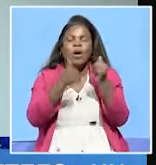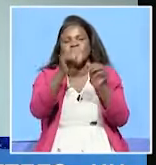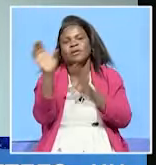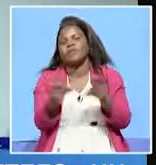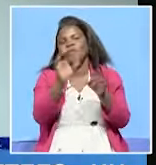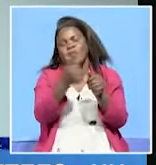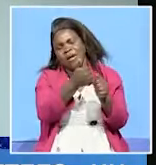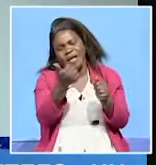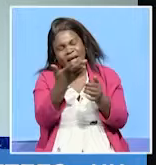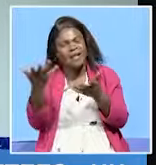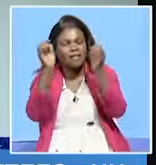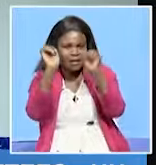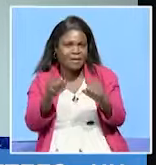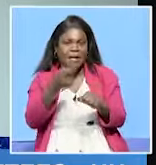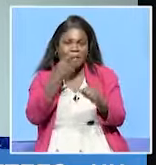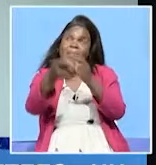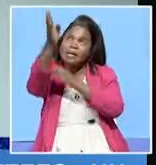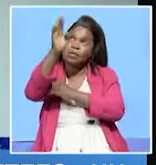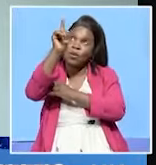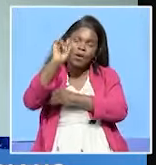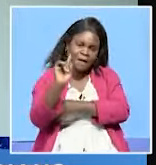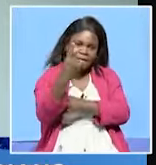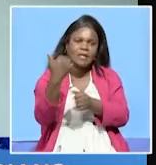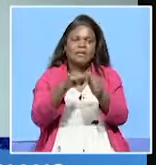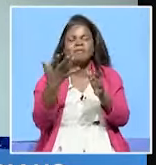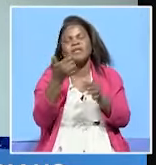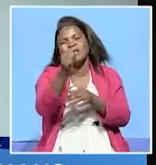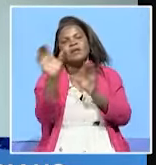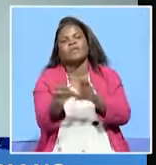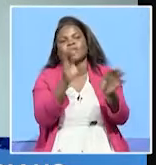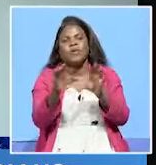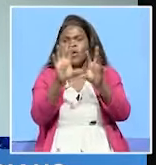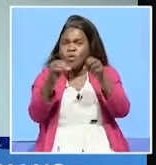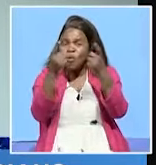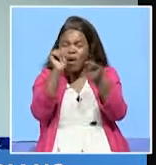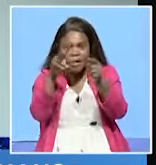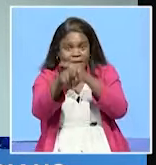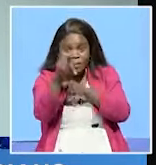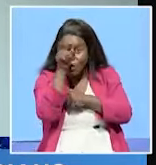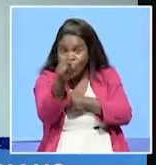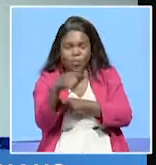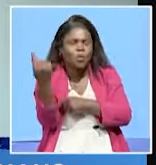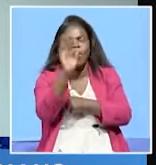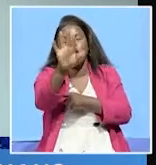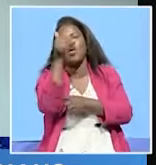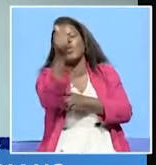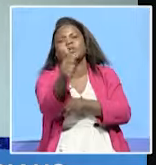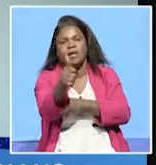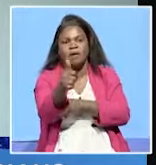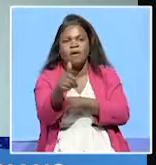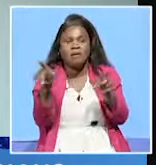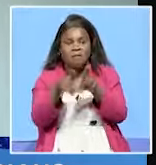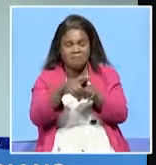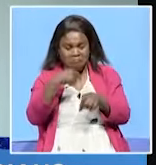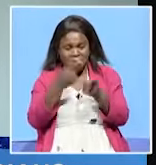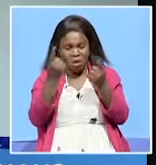is possible. You know, you have to put God first in everything you do. You know, nobody can stop you unless yourself, you know. So even me, when